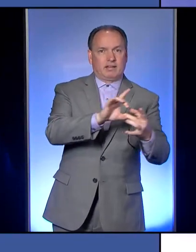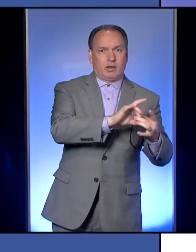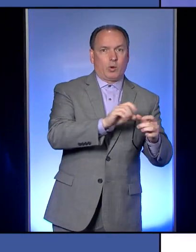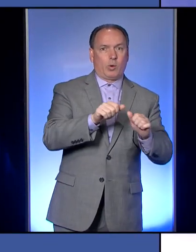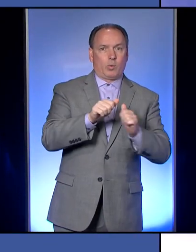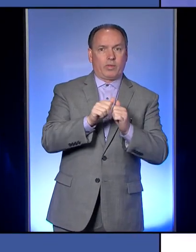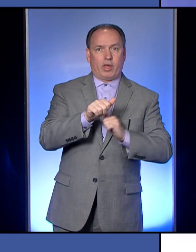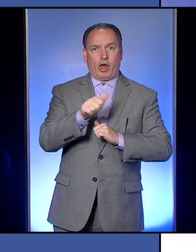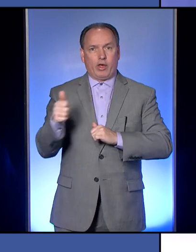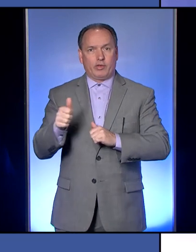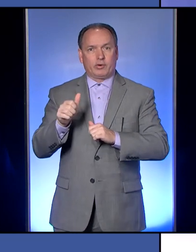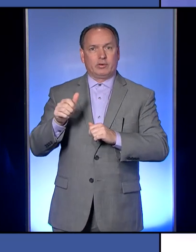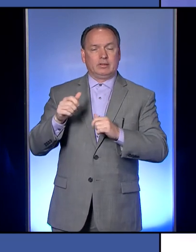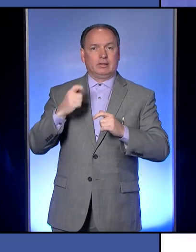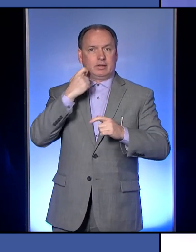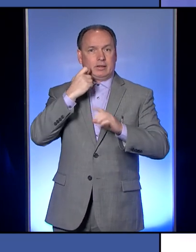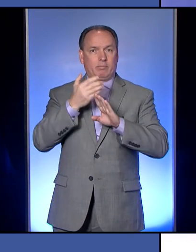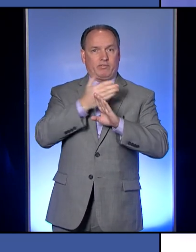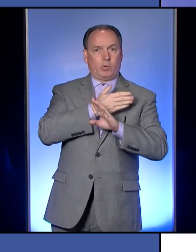direct contact spread.